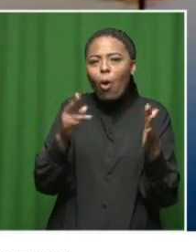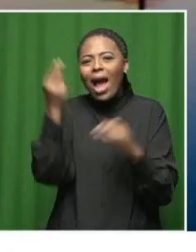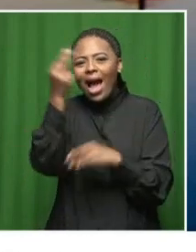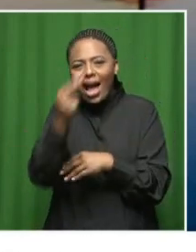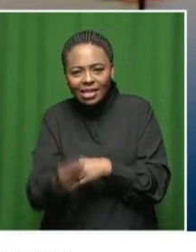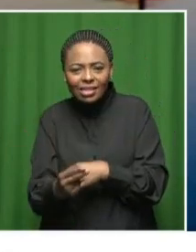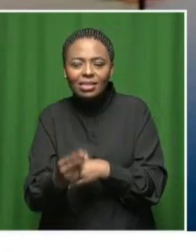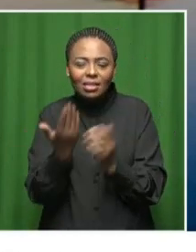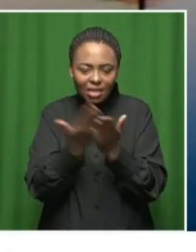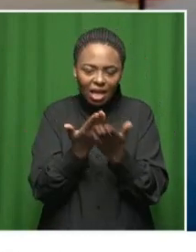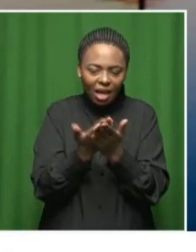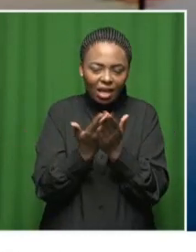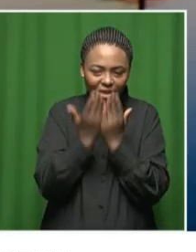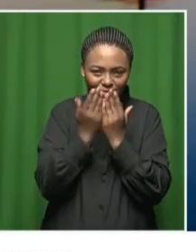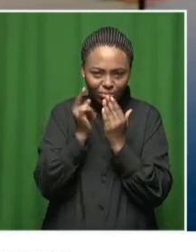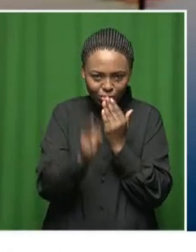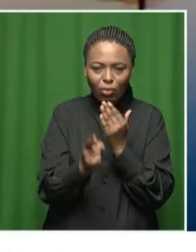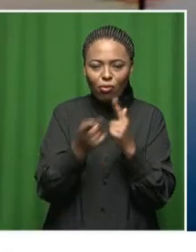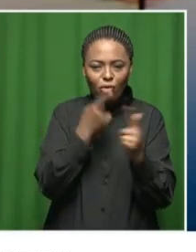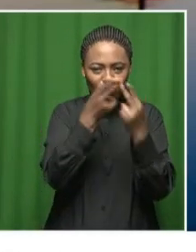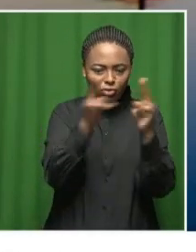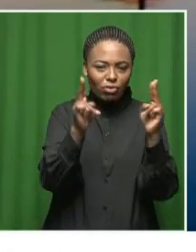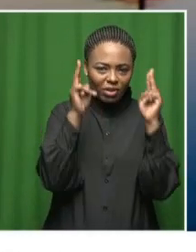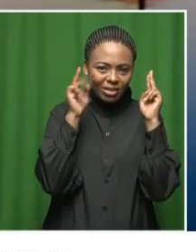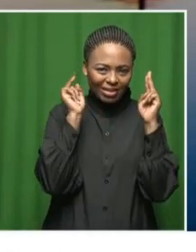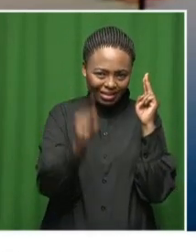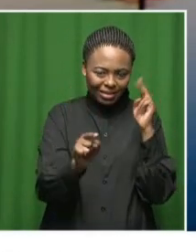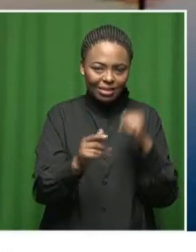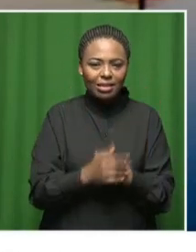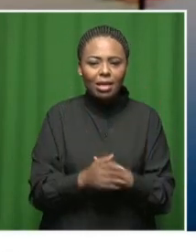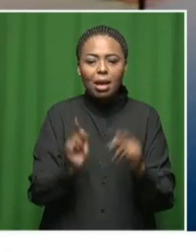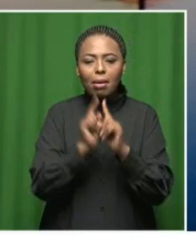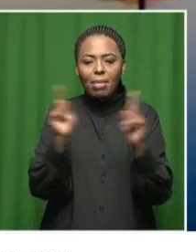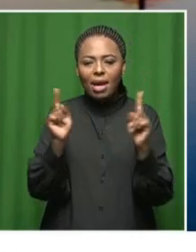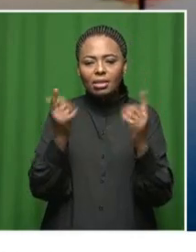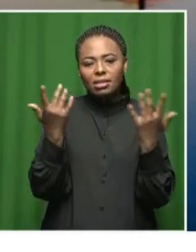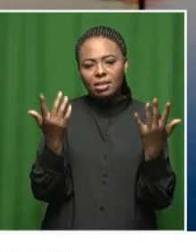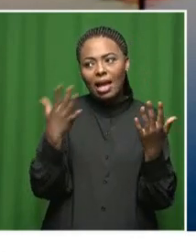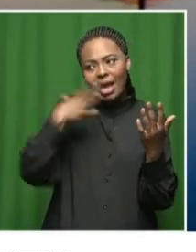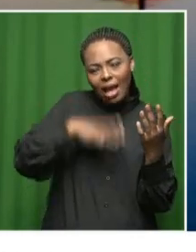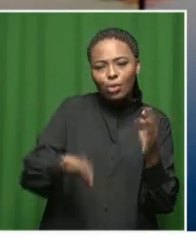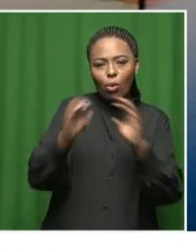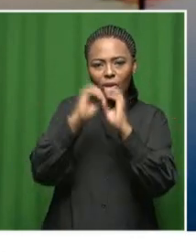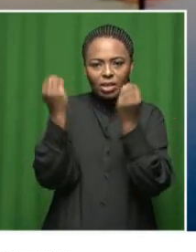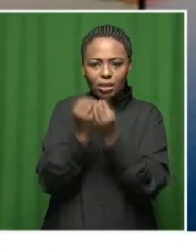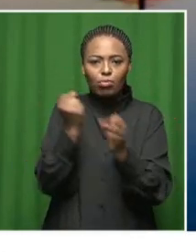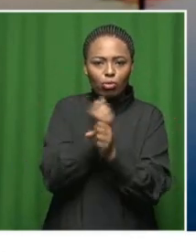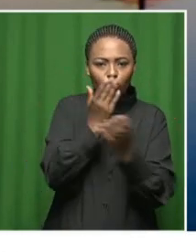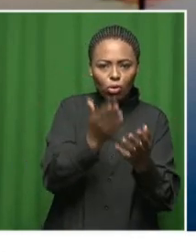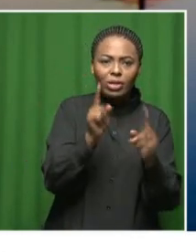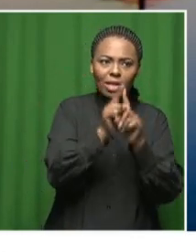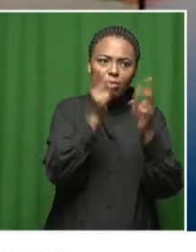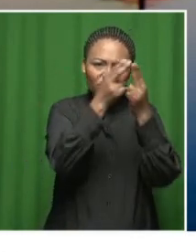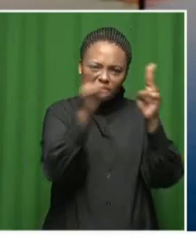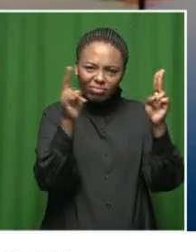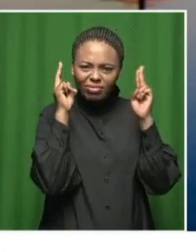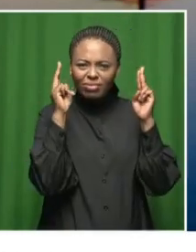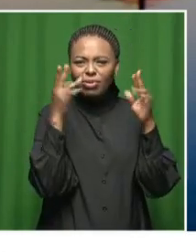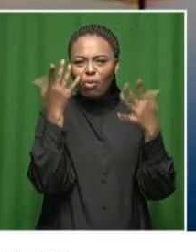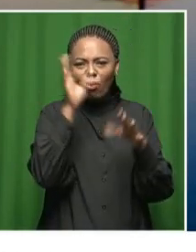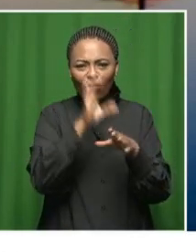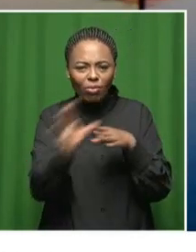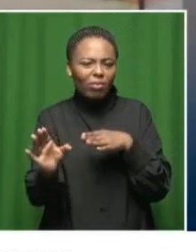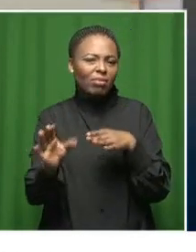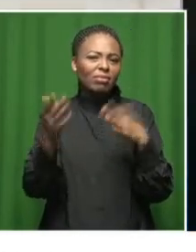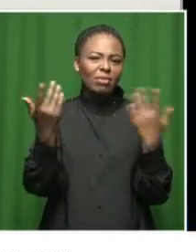that. But I think it's on, the onus is on organizations like those, and also like tertiary institutions, also like organizations that